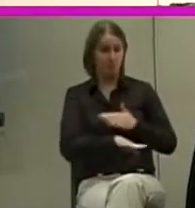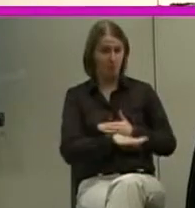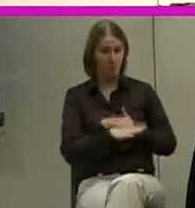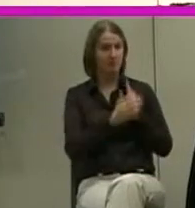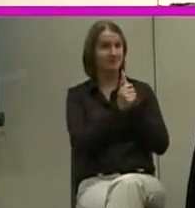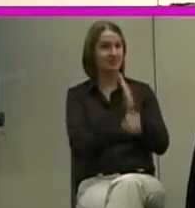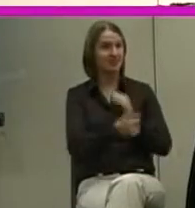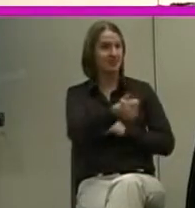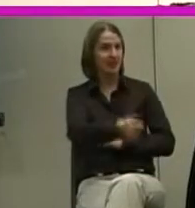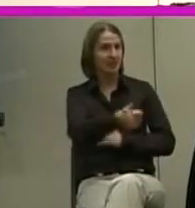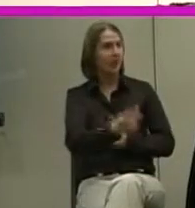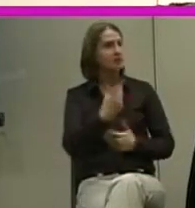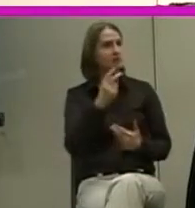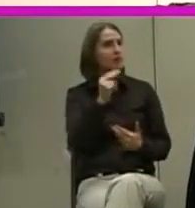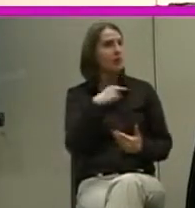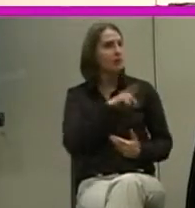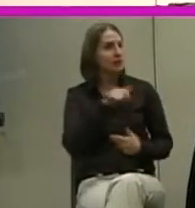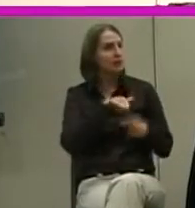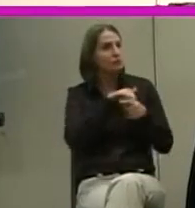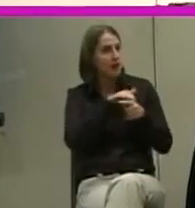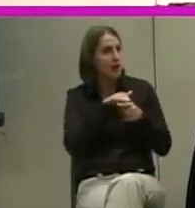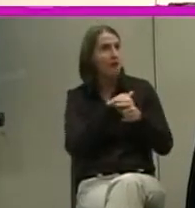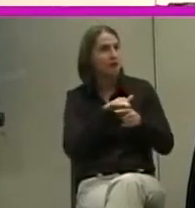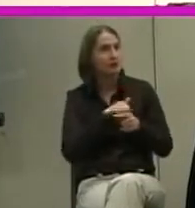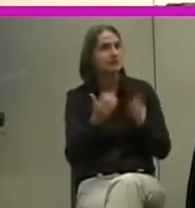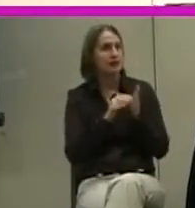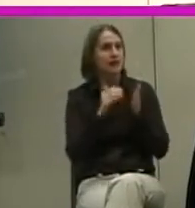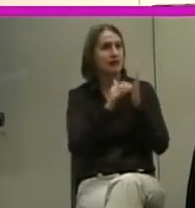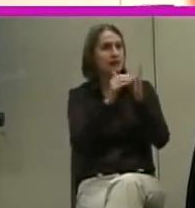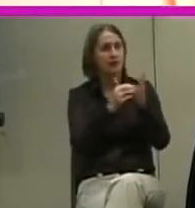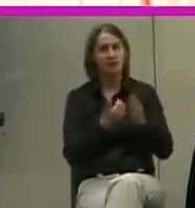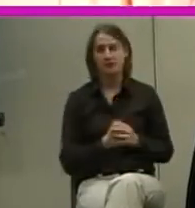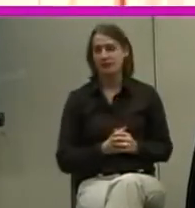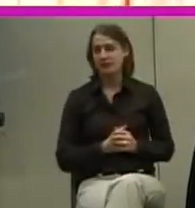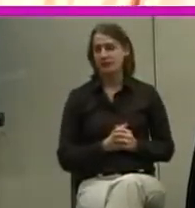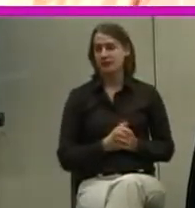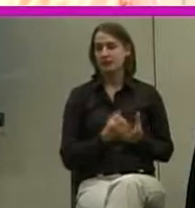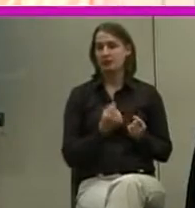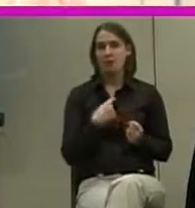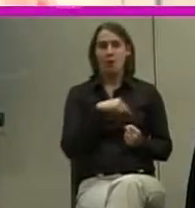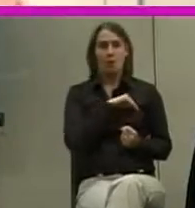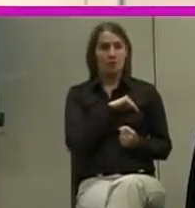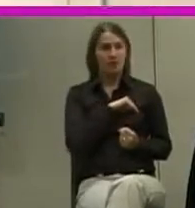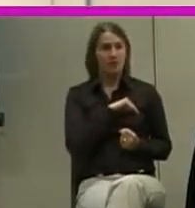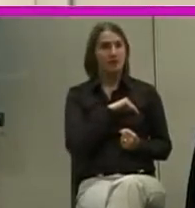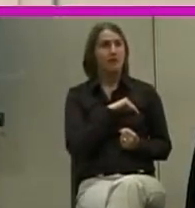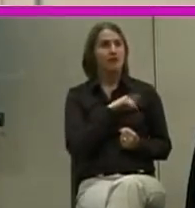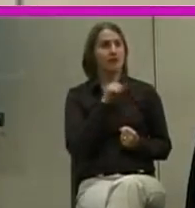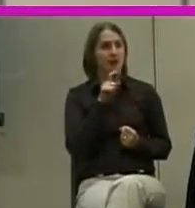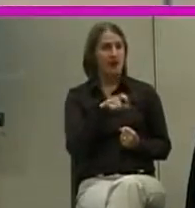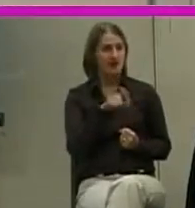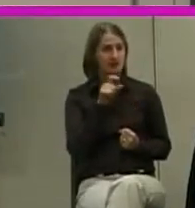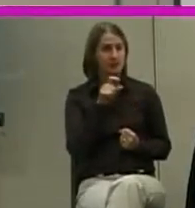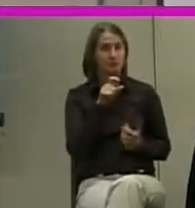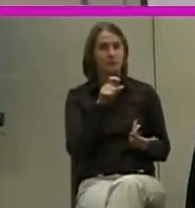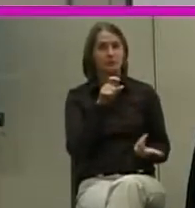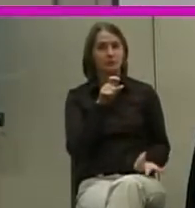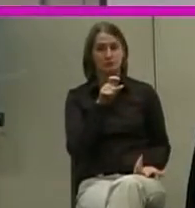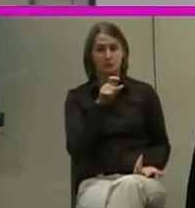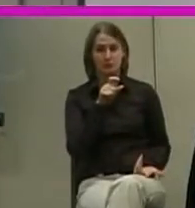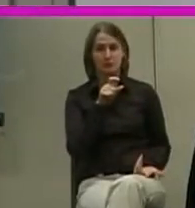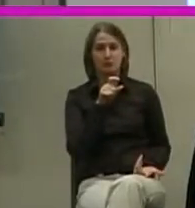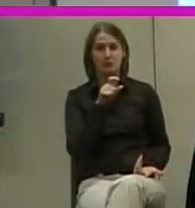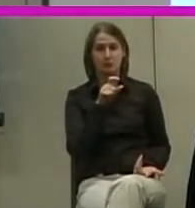had to practice it over and over again. So, we're going to operate under some specific assumptions and themes as we do this.